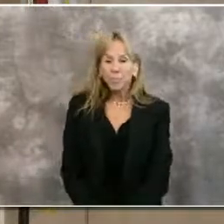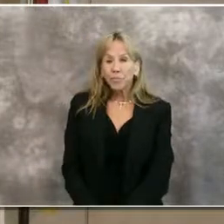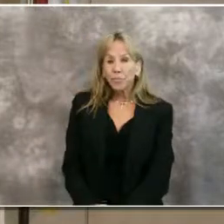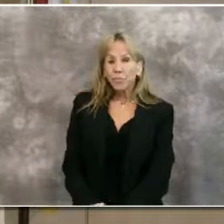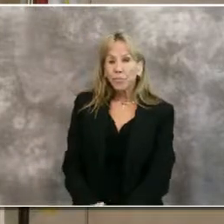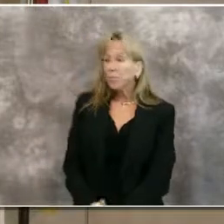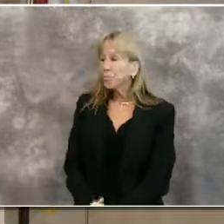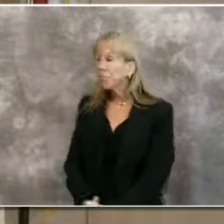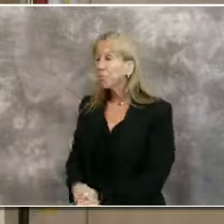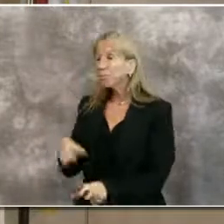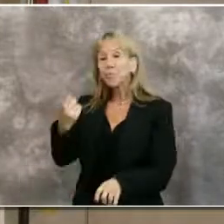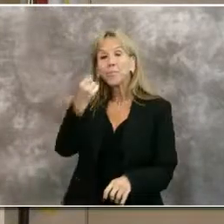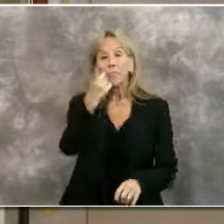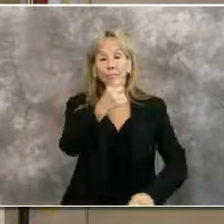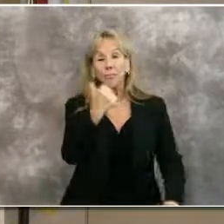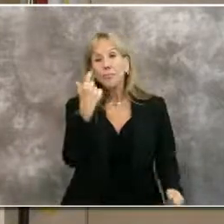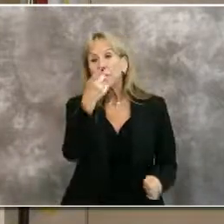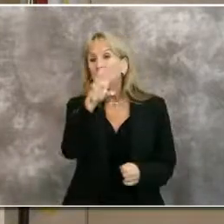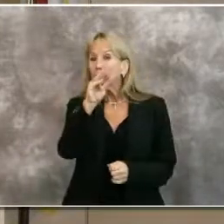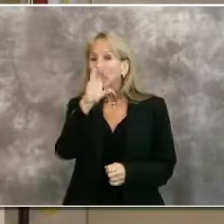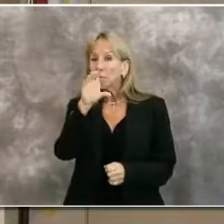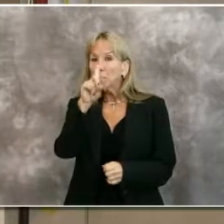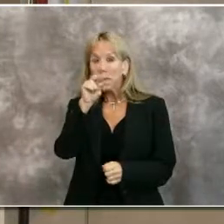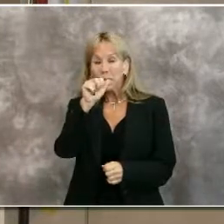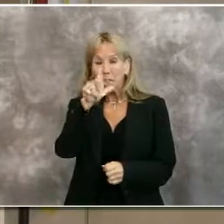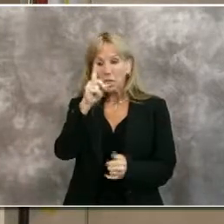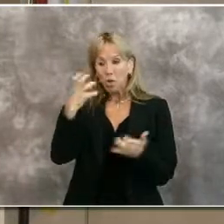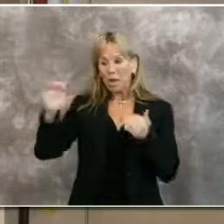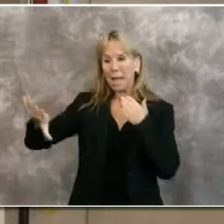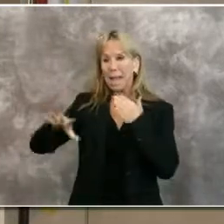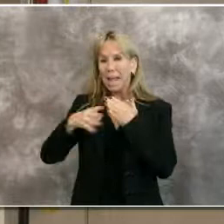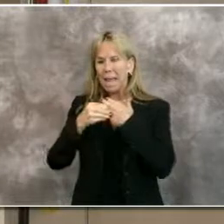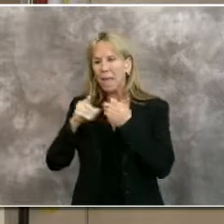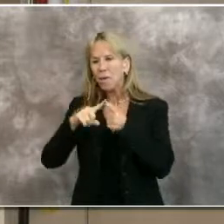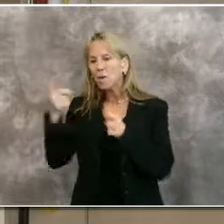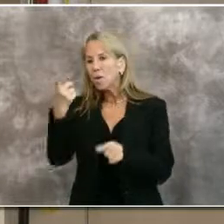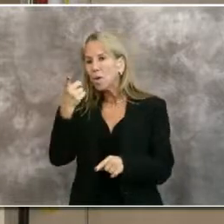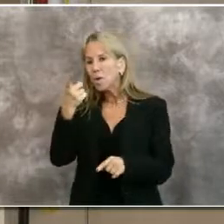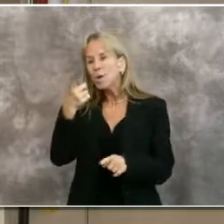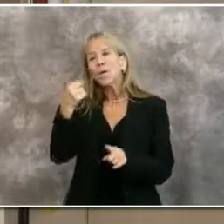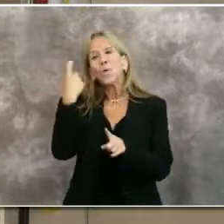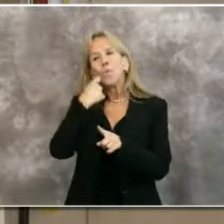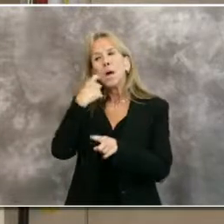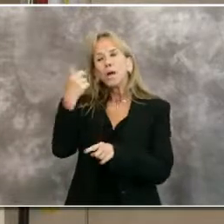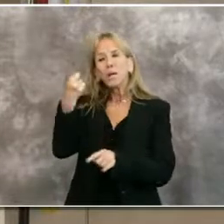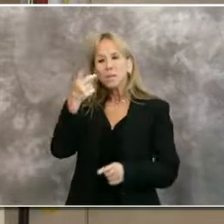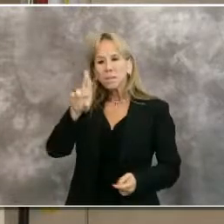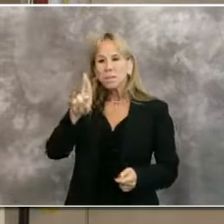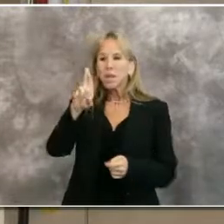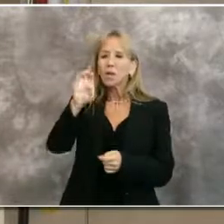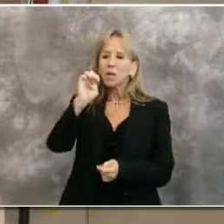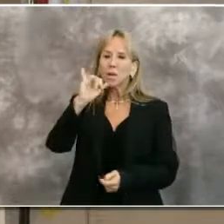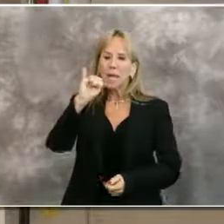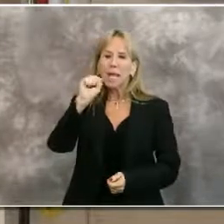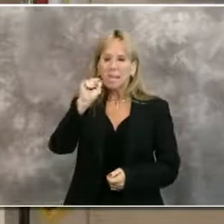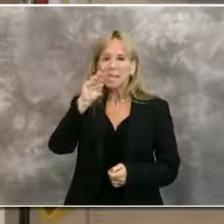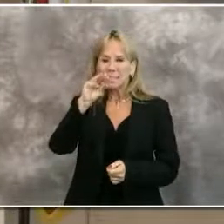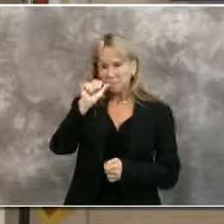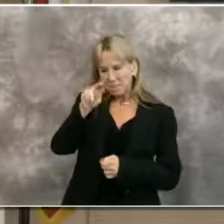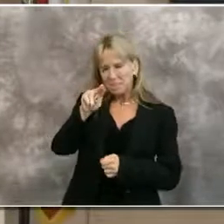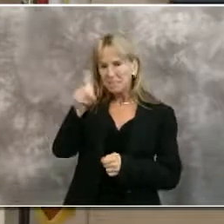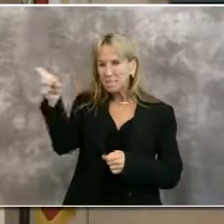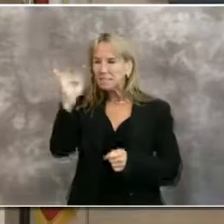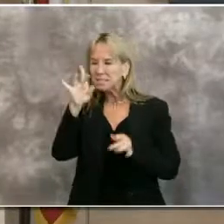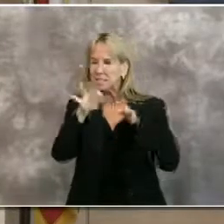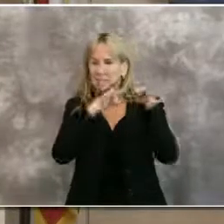No, if I could just add one thing to what Dr. Wooten had to say. If you listen to Dr. Eisman earlier talking about the